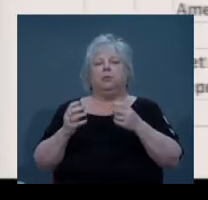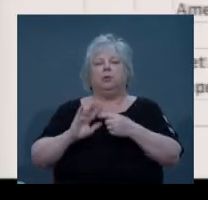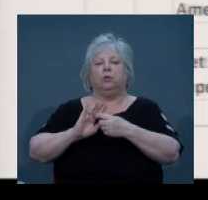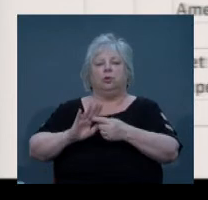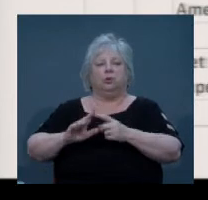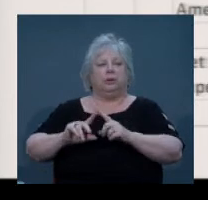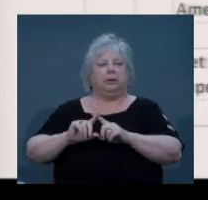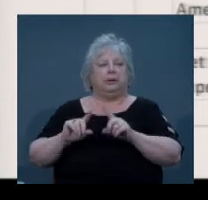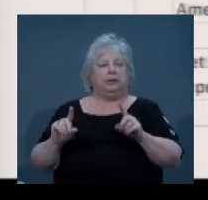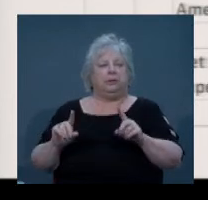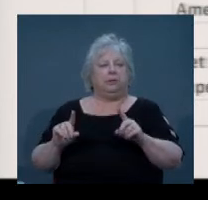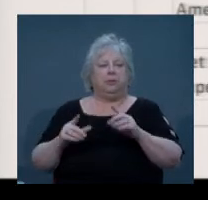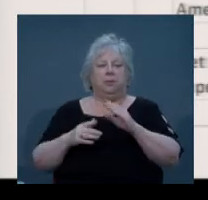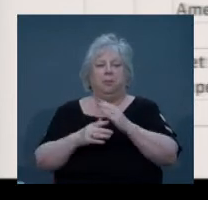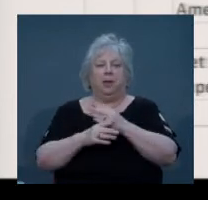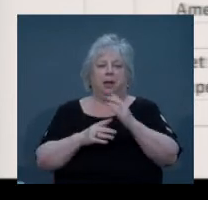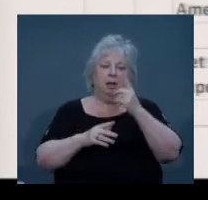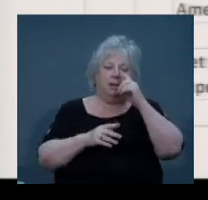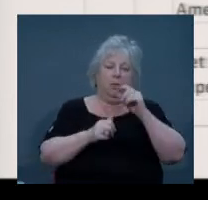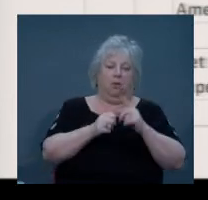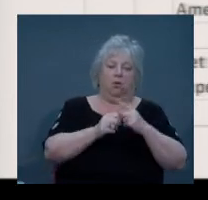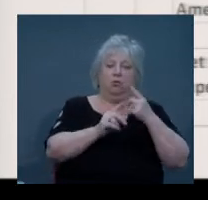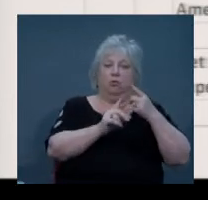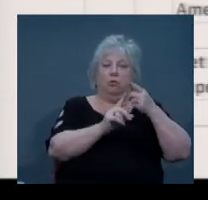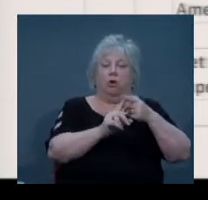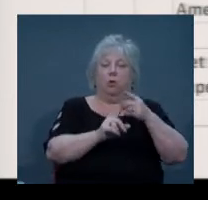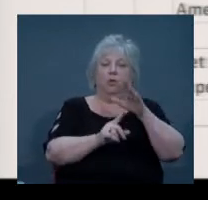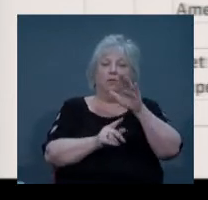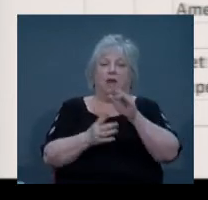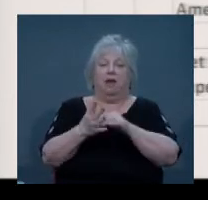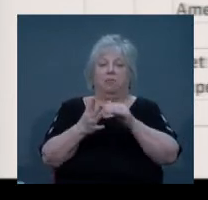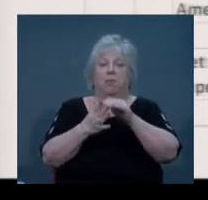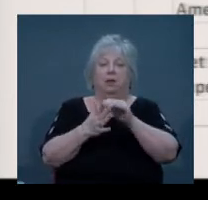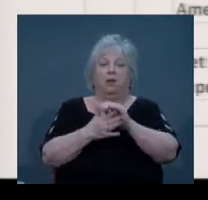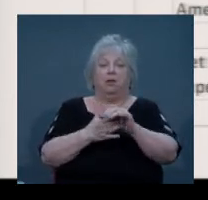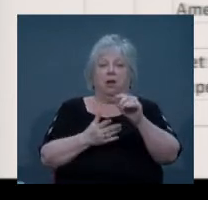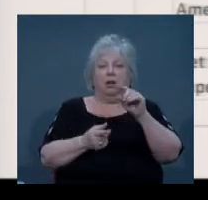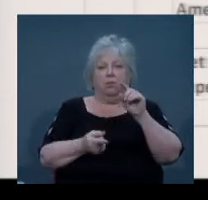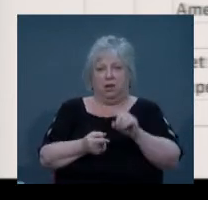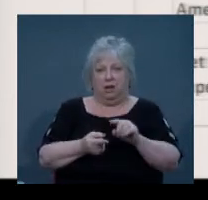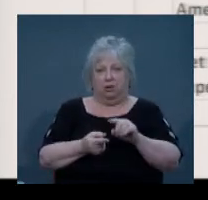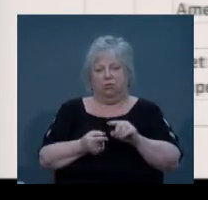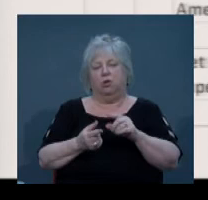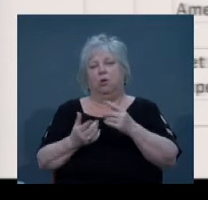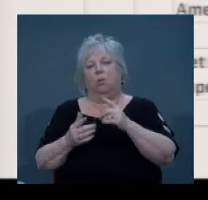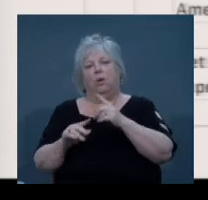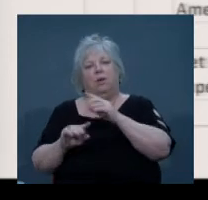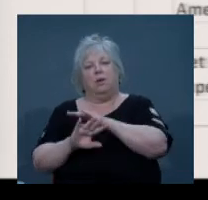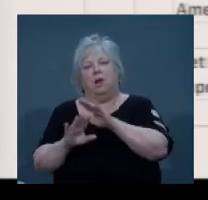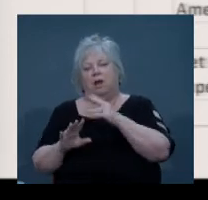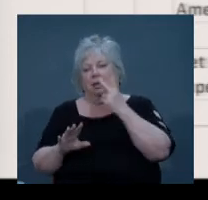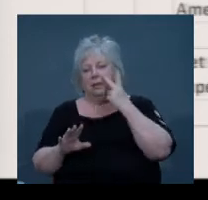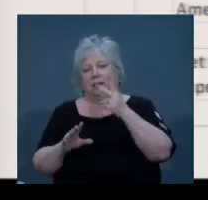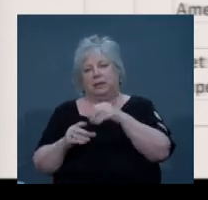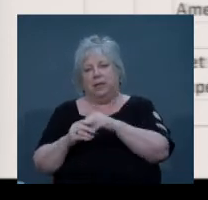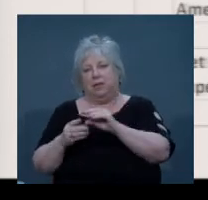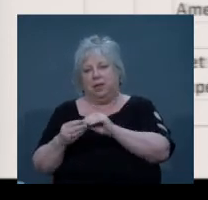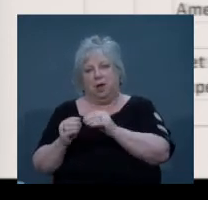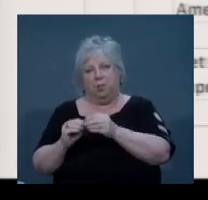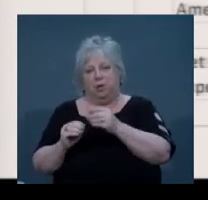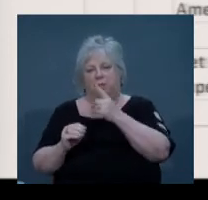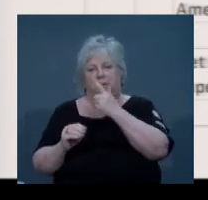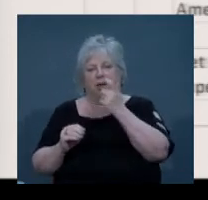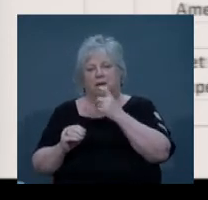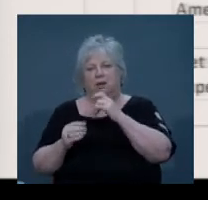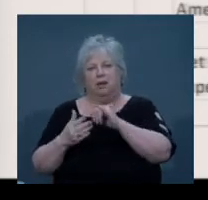show the difference because what our original target was a $5 million reduction. What's not reflected in those numbers, because